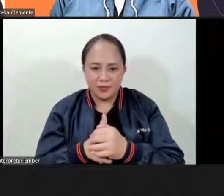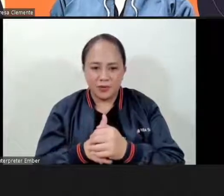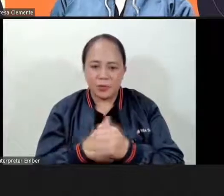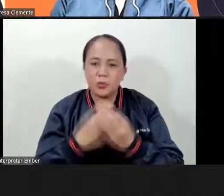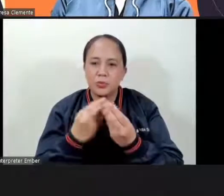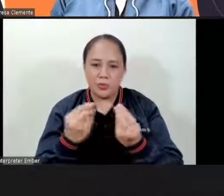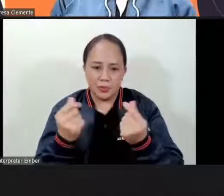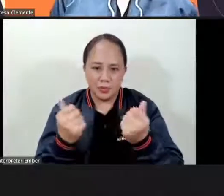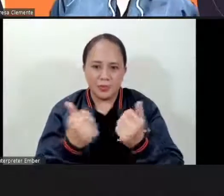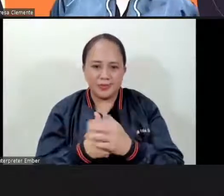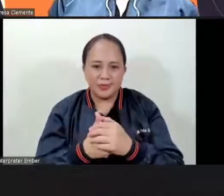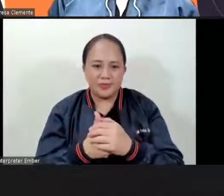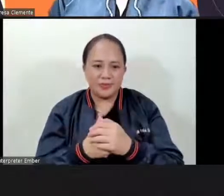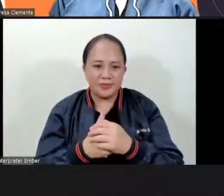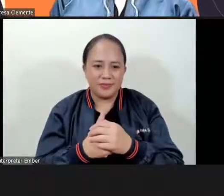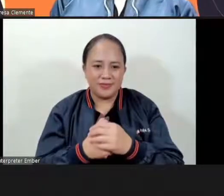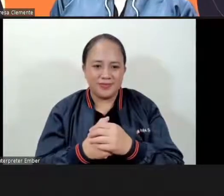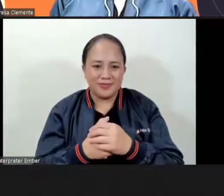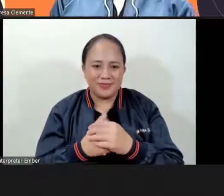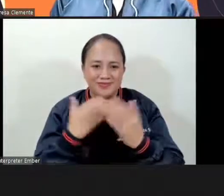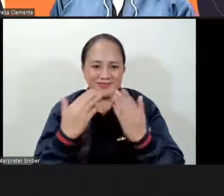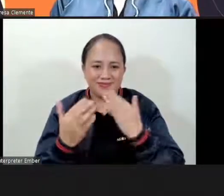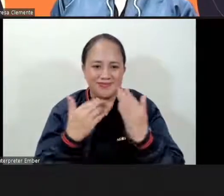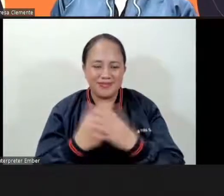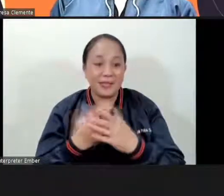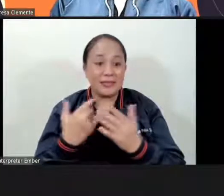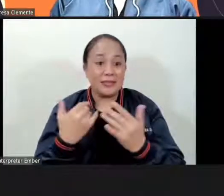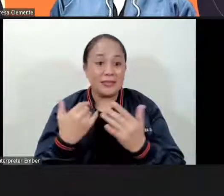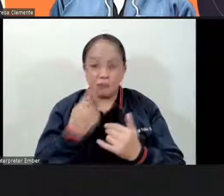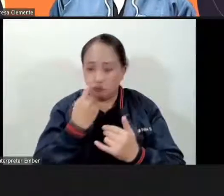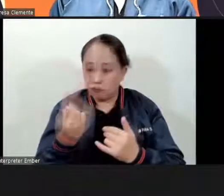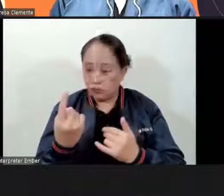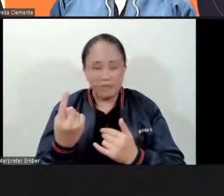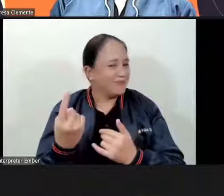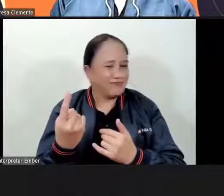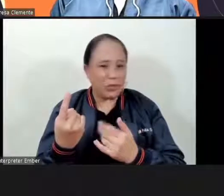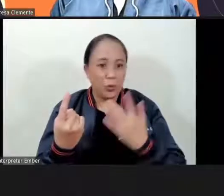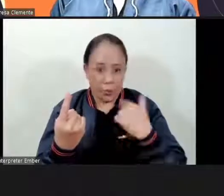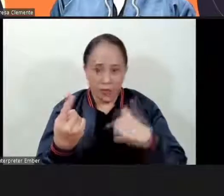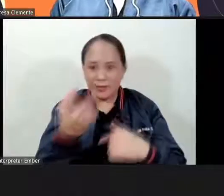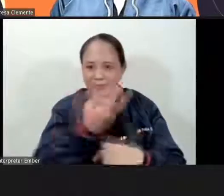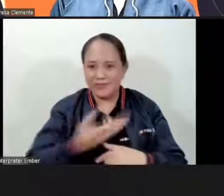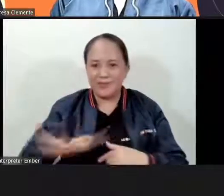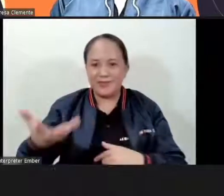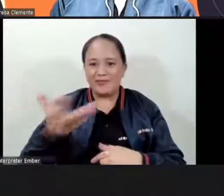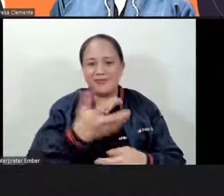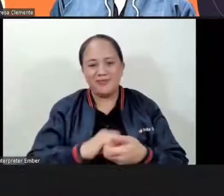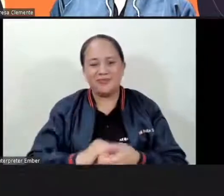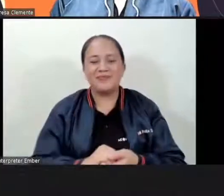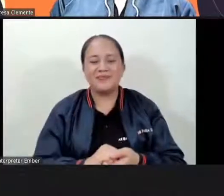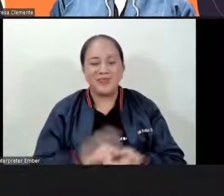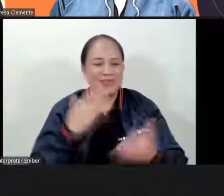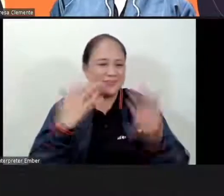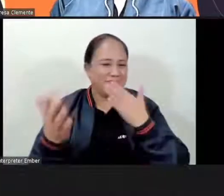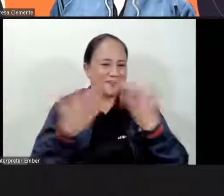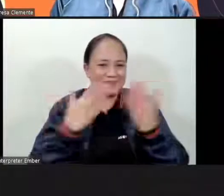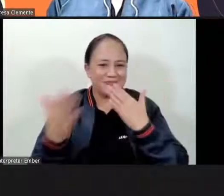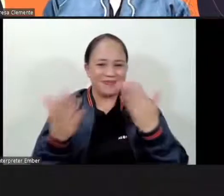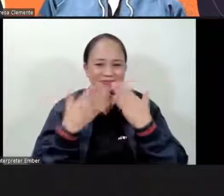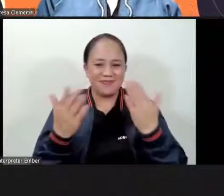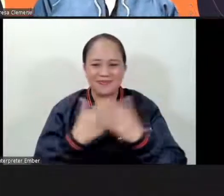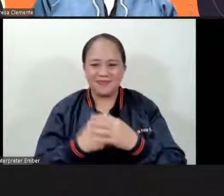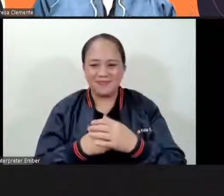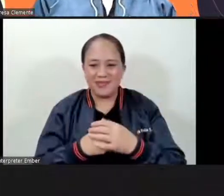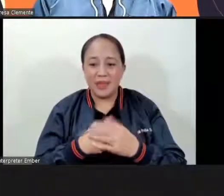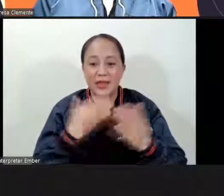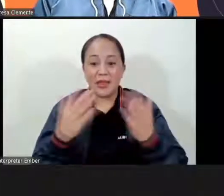it. Thank you. And we are not alone because we all have each other. Yes. Thank you very much, everyone.